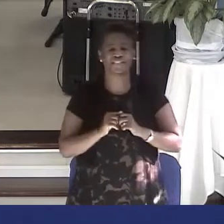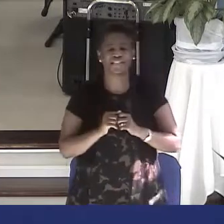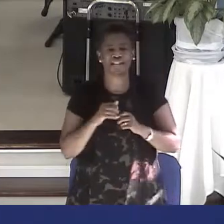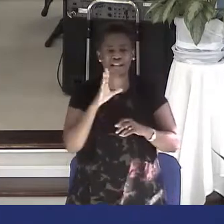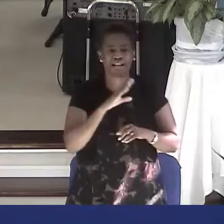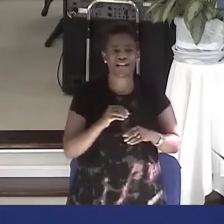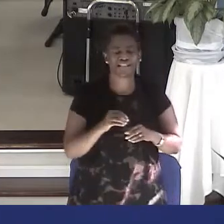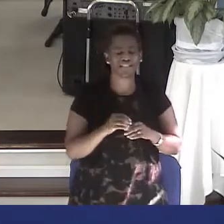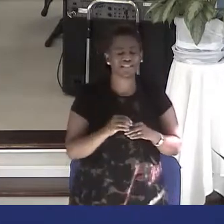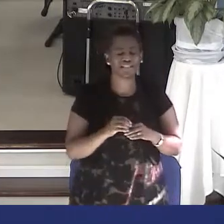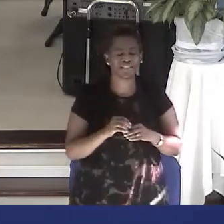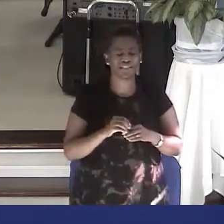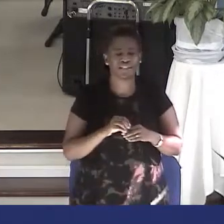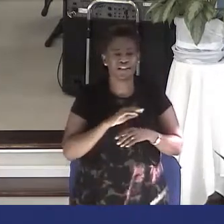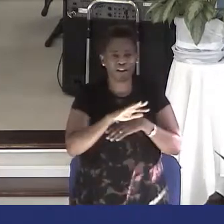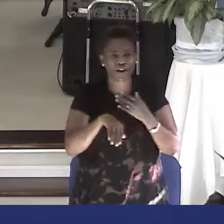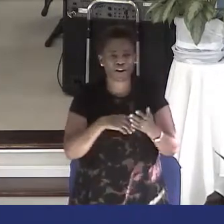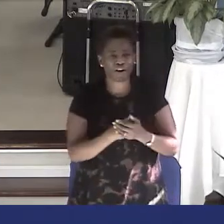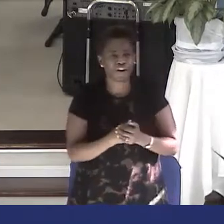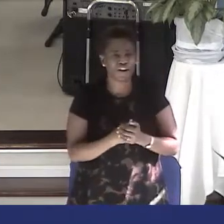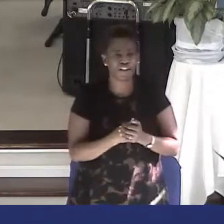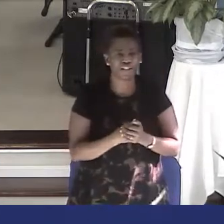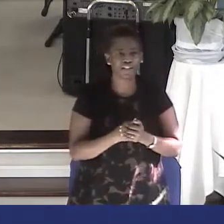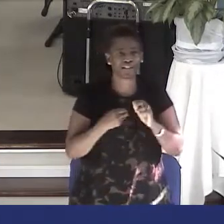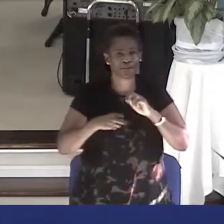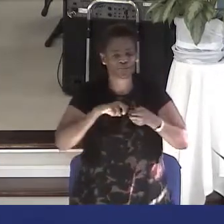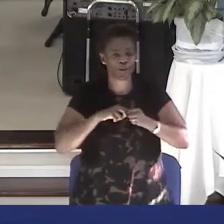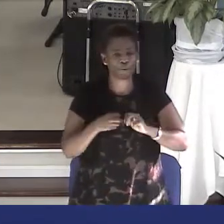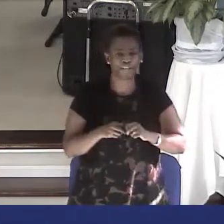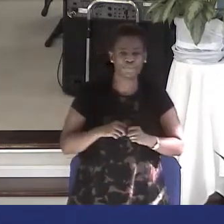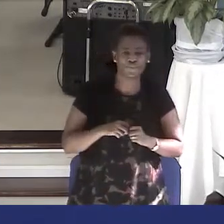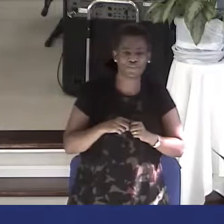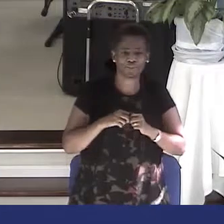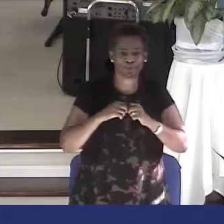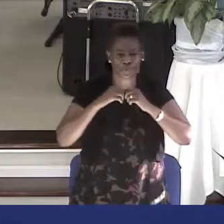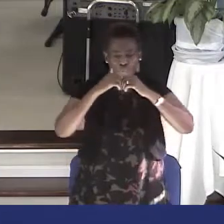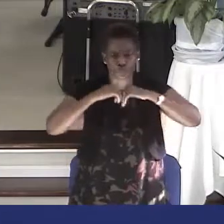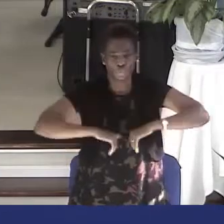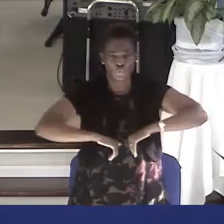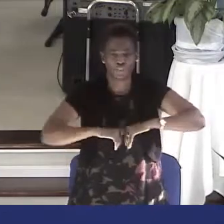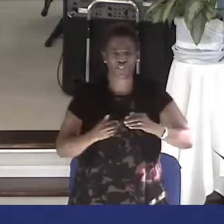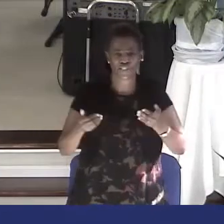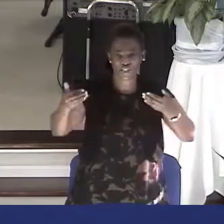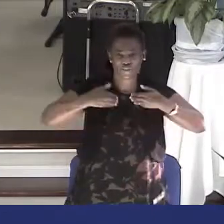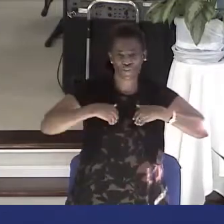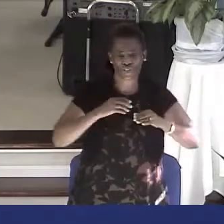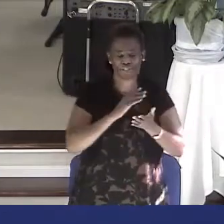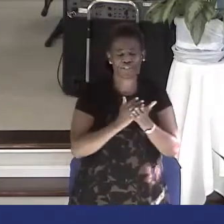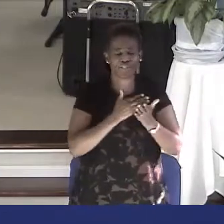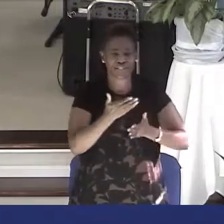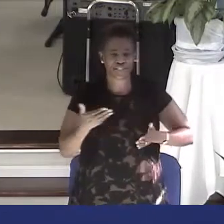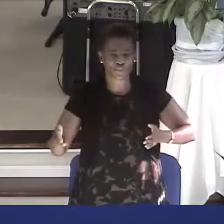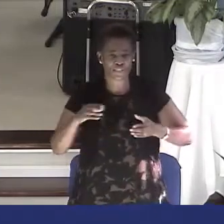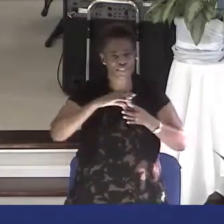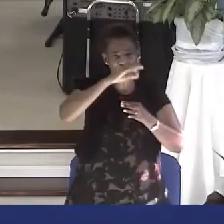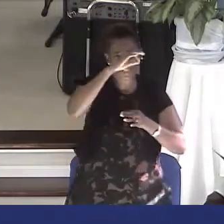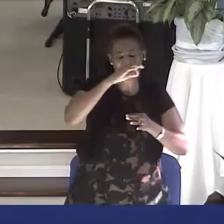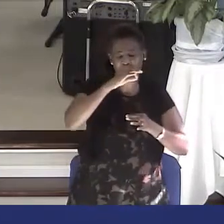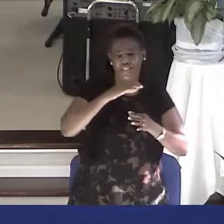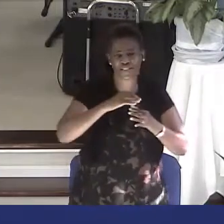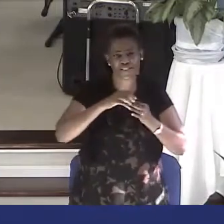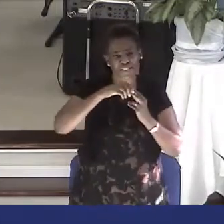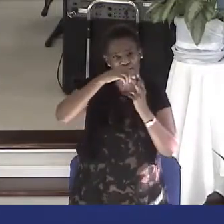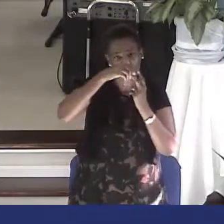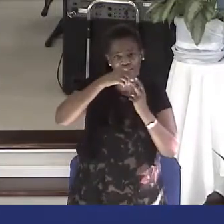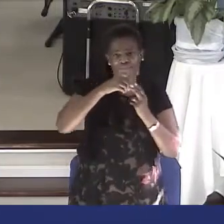crumble under this word. Give us something special, we pray. Take charge of our gathering. Let it not be